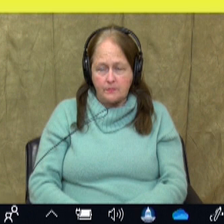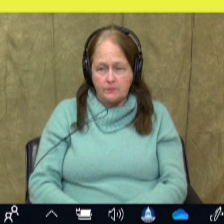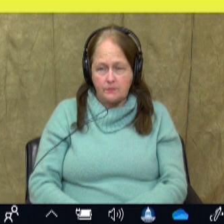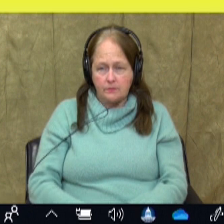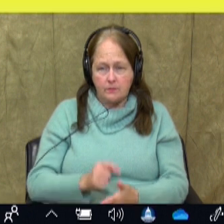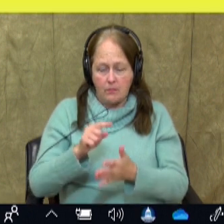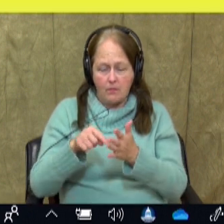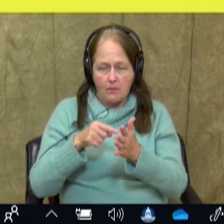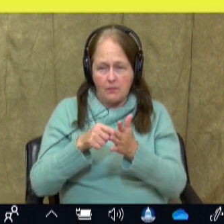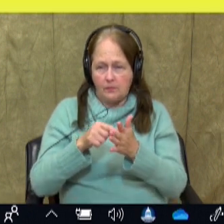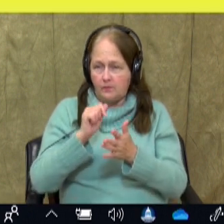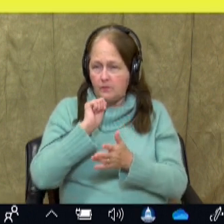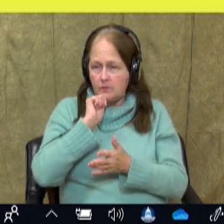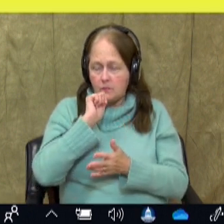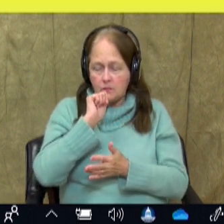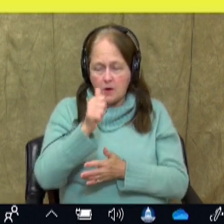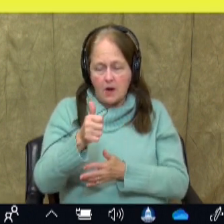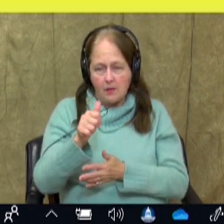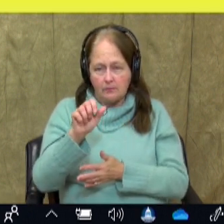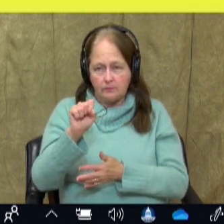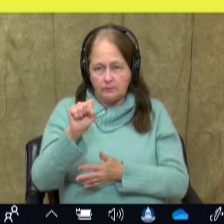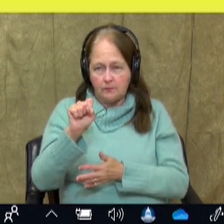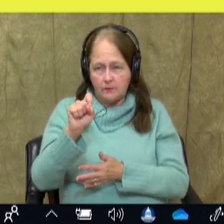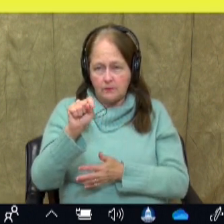So this one is not statistical.